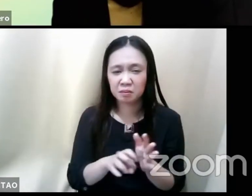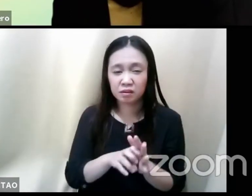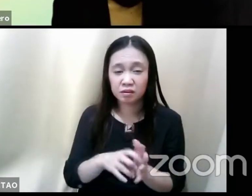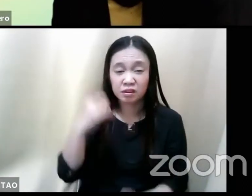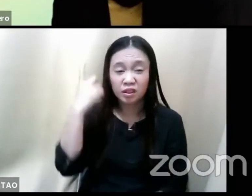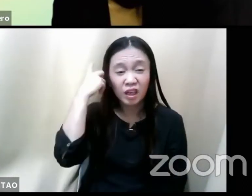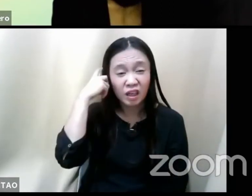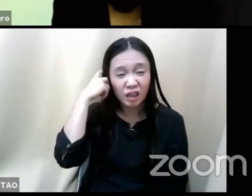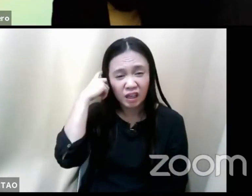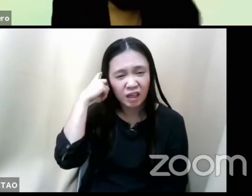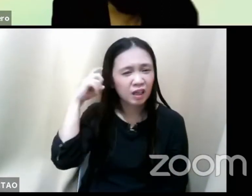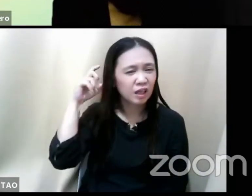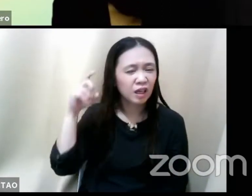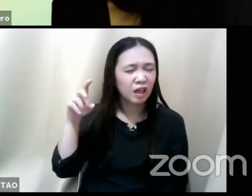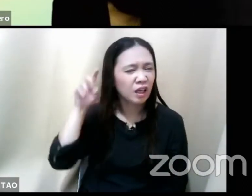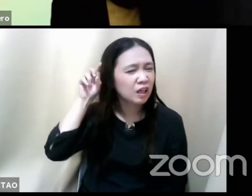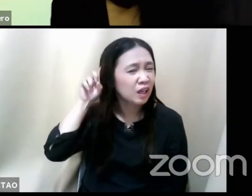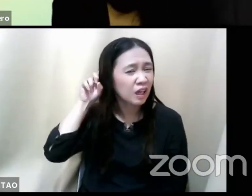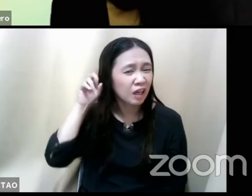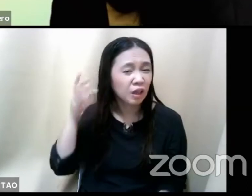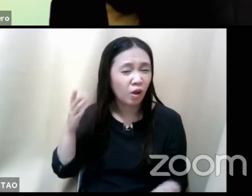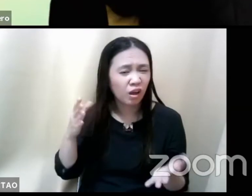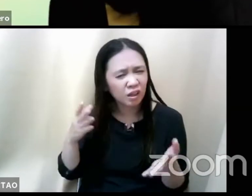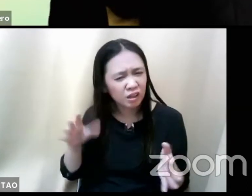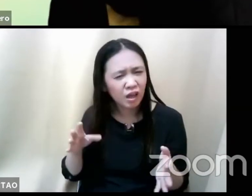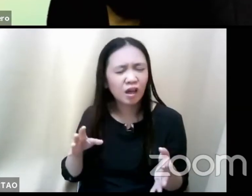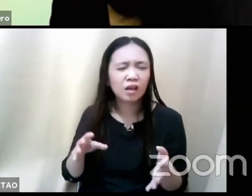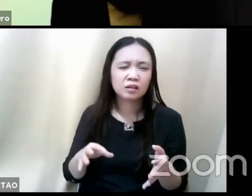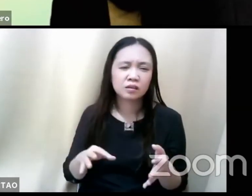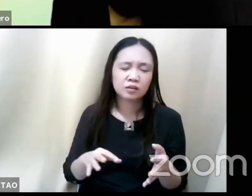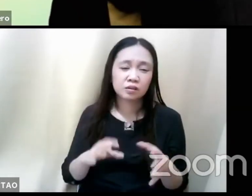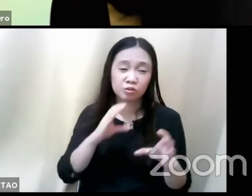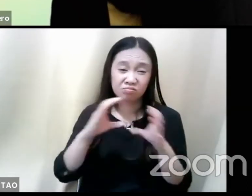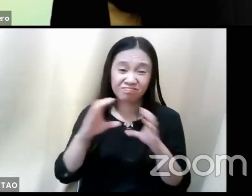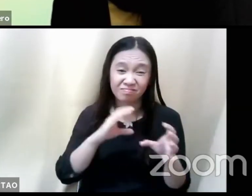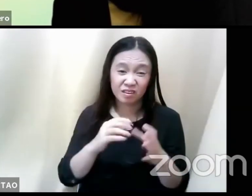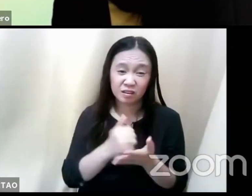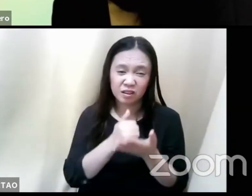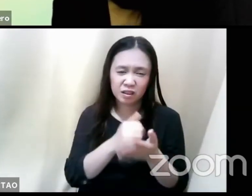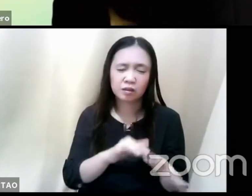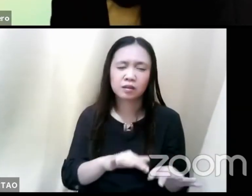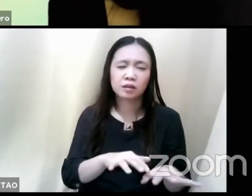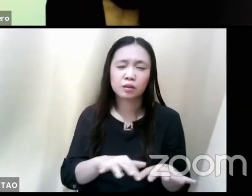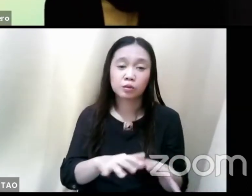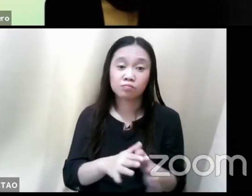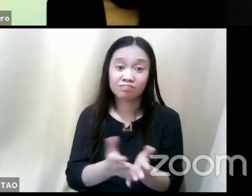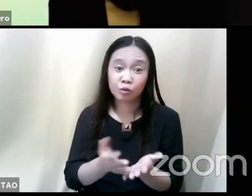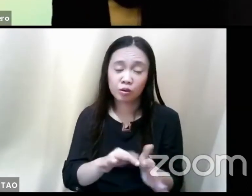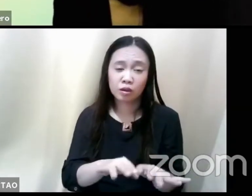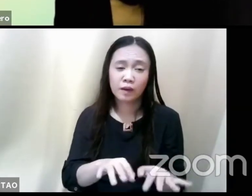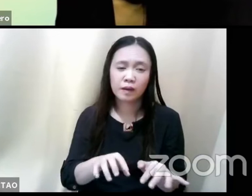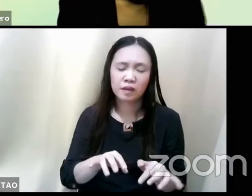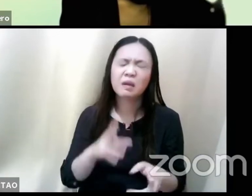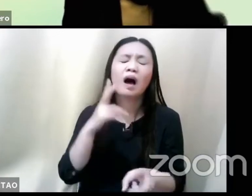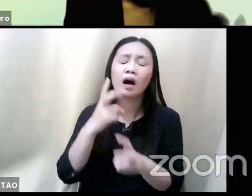na walang communication aid yung isang tao like braille, may hirapan na siya. Okay, so kailangan